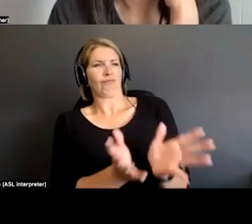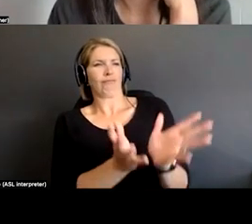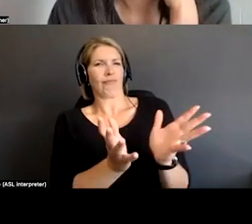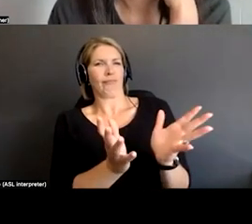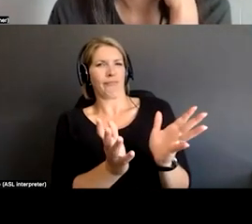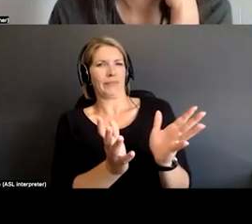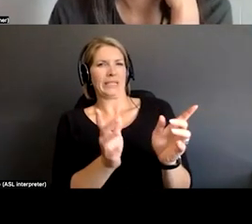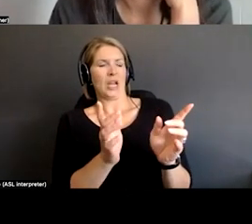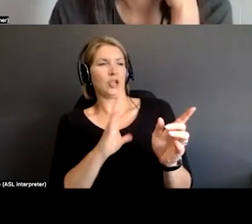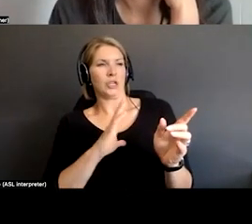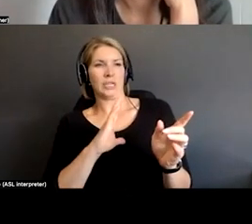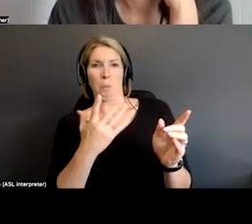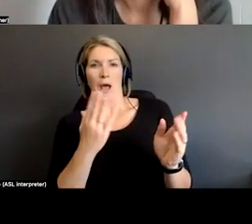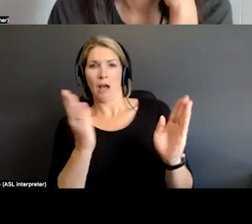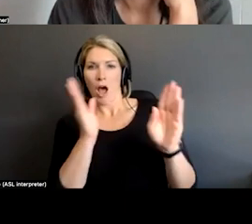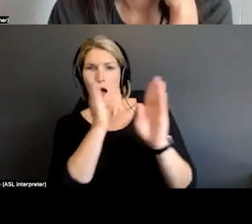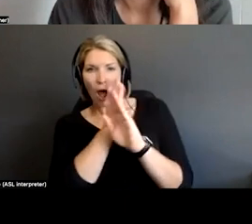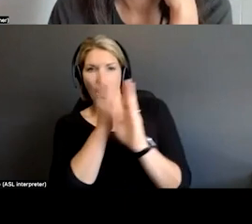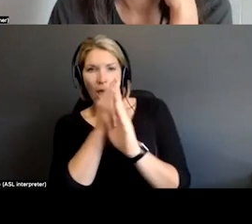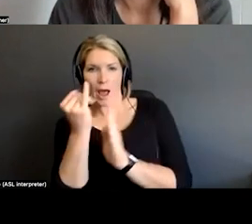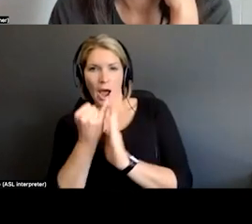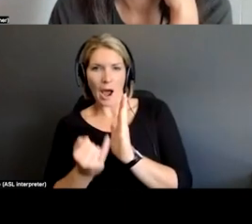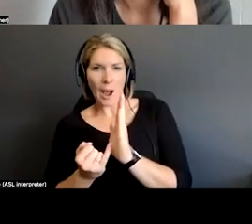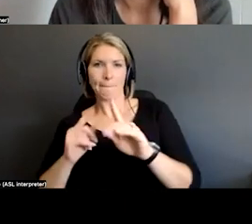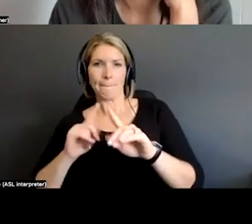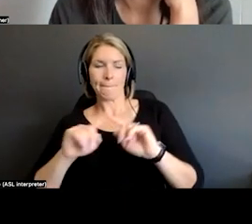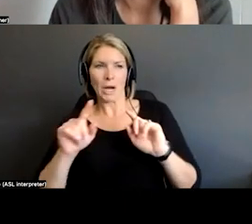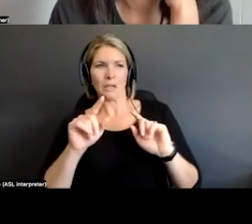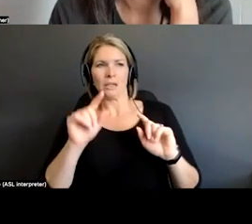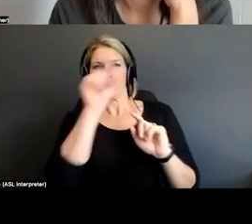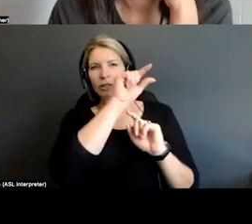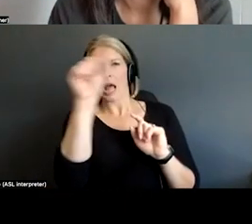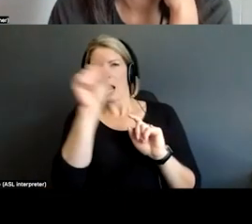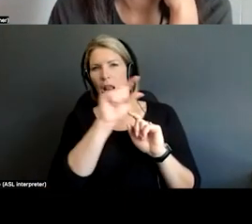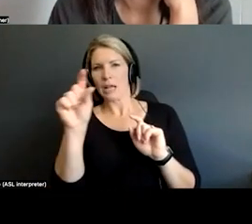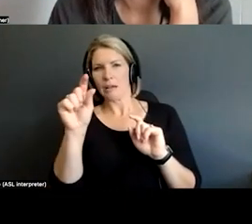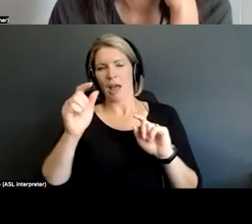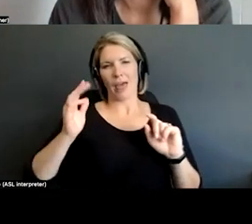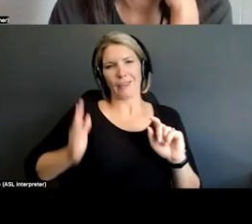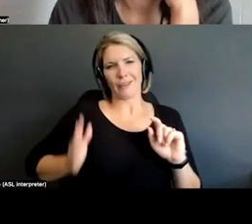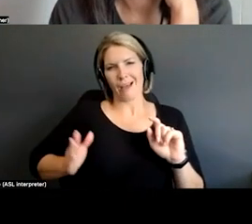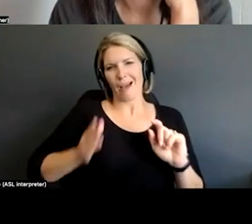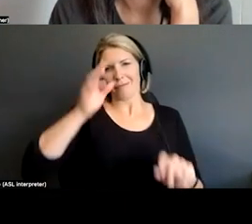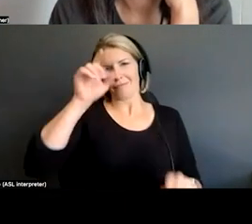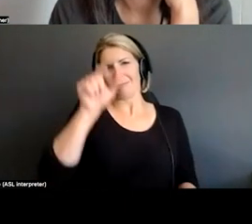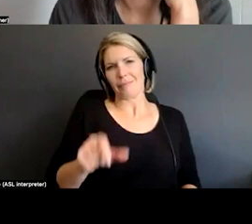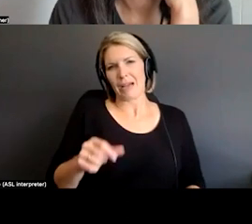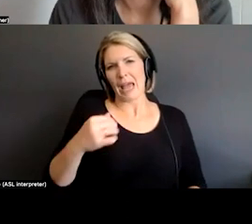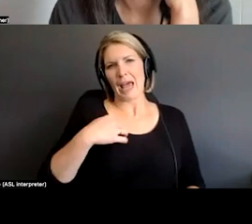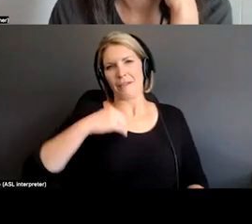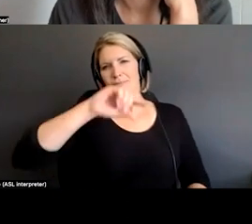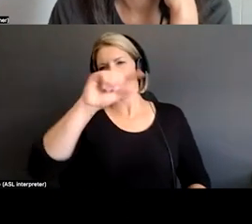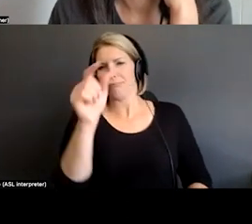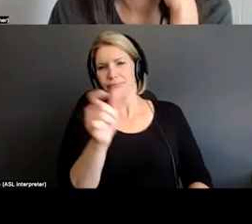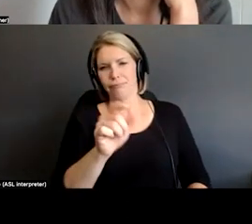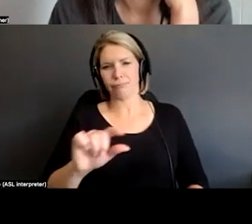out the art as well. And there was that nice open space on the side that had enough kind of open curving lines in the brush